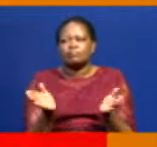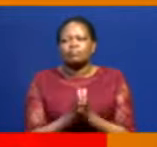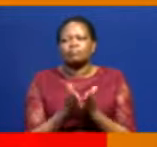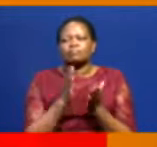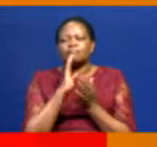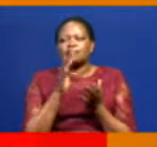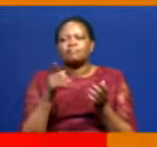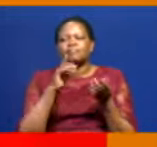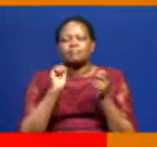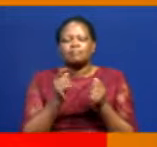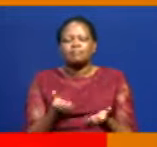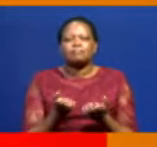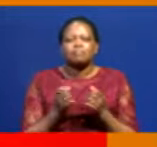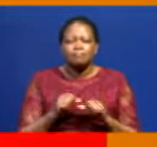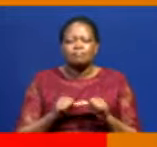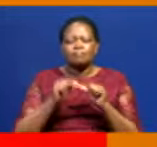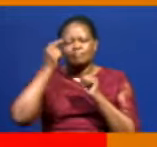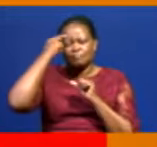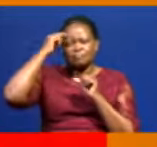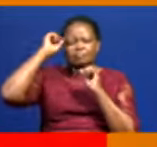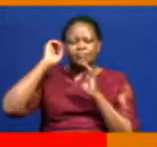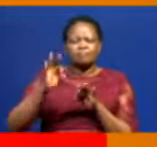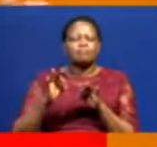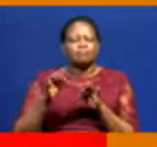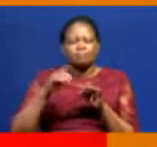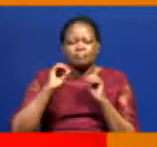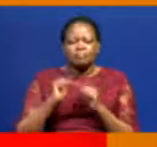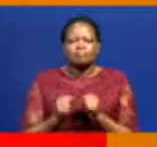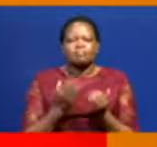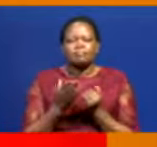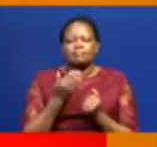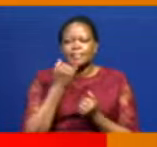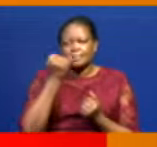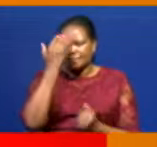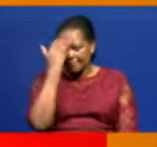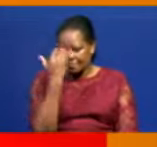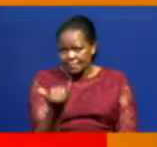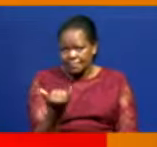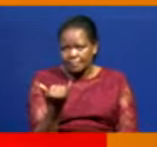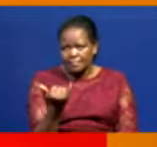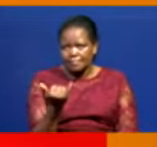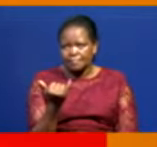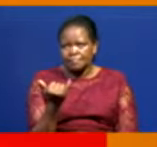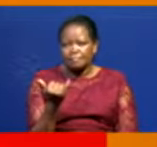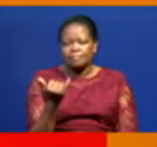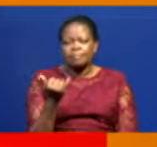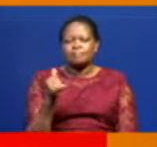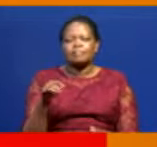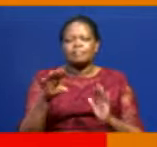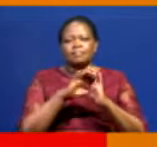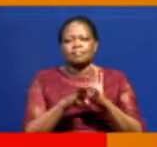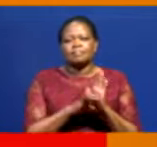probably we may need to continue thinking whether we can be served better by the regime, the constitutional regime that we have. Okay,